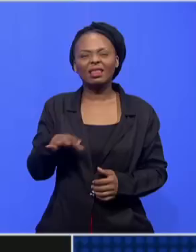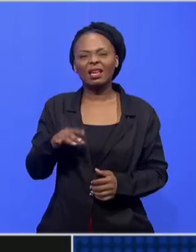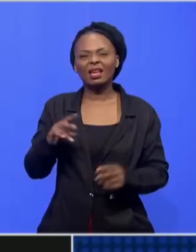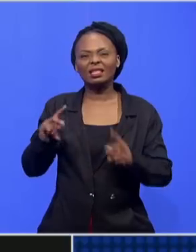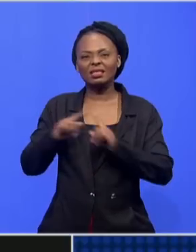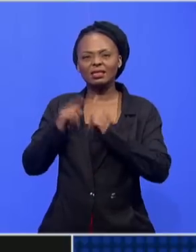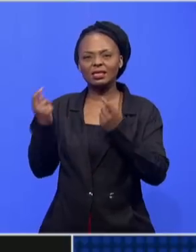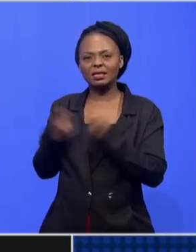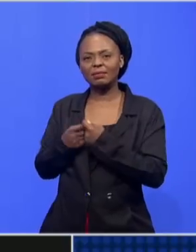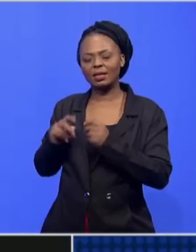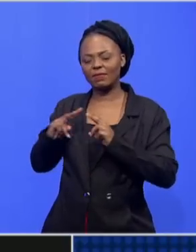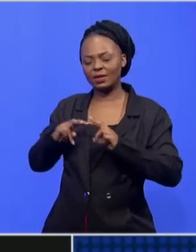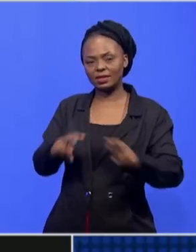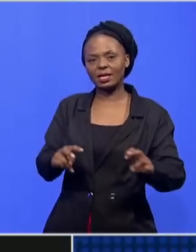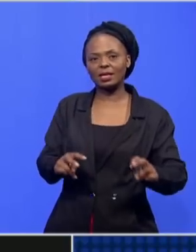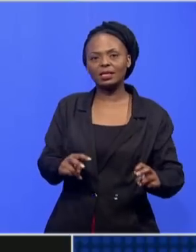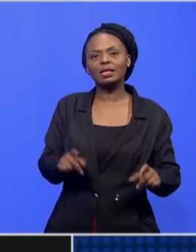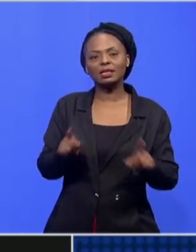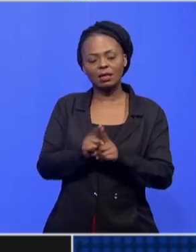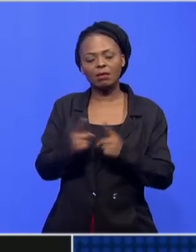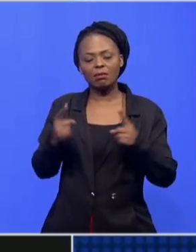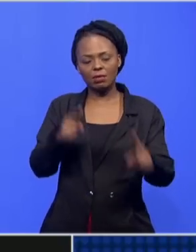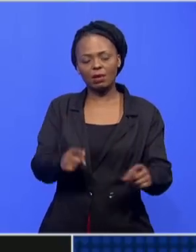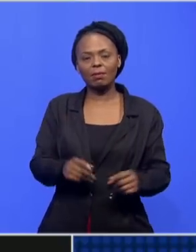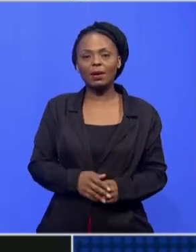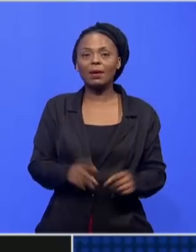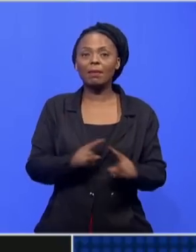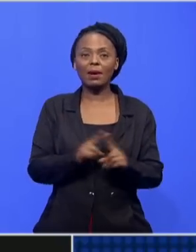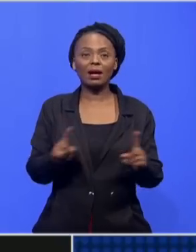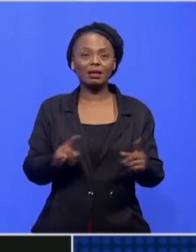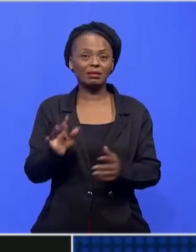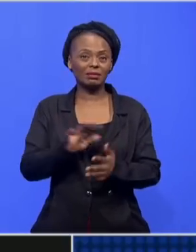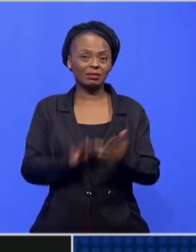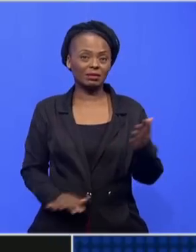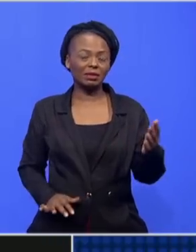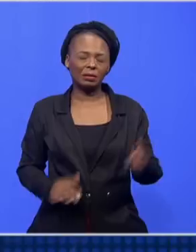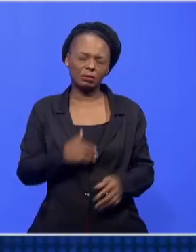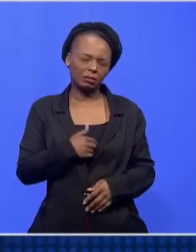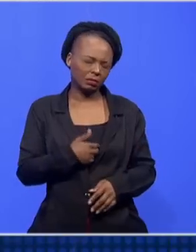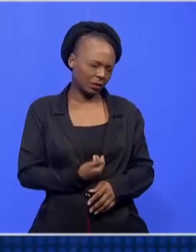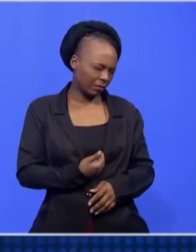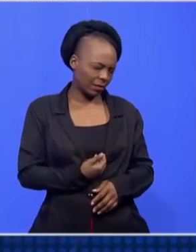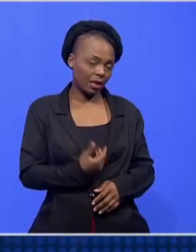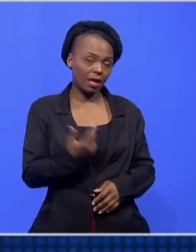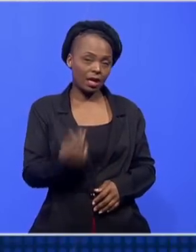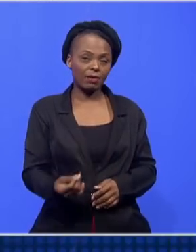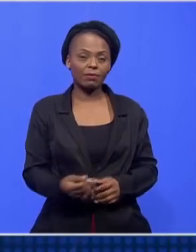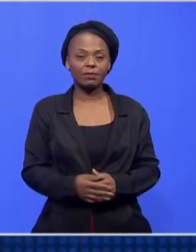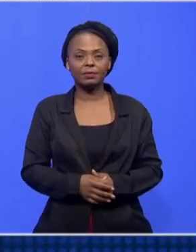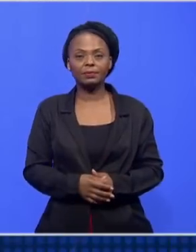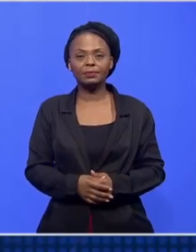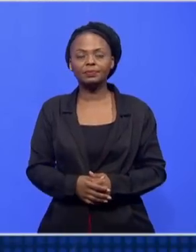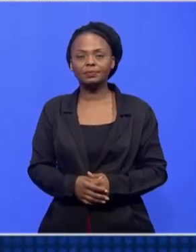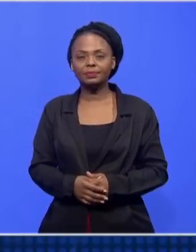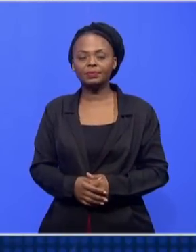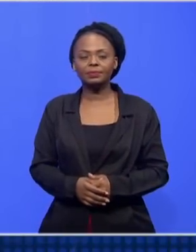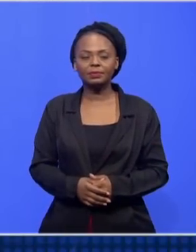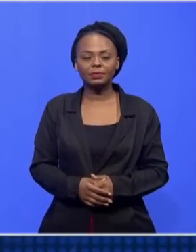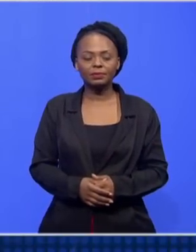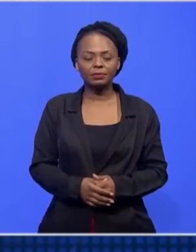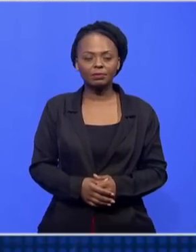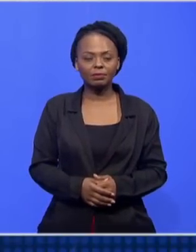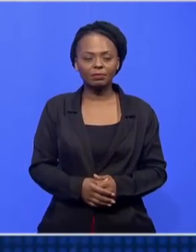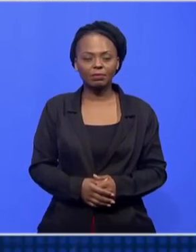but it is a very painful incident. Can you tell us about what you saw when you got to the scene?